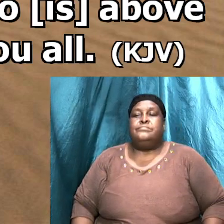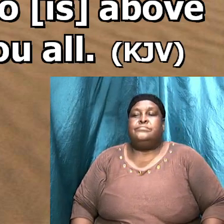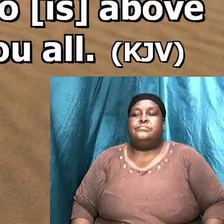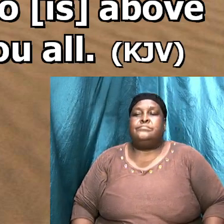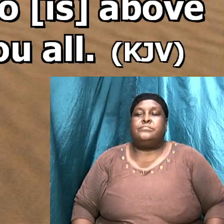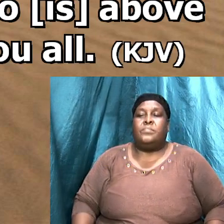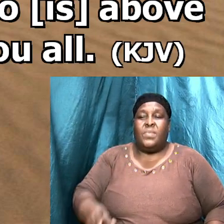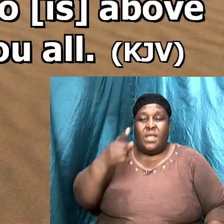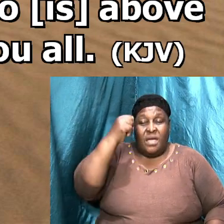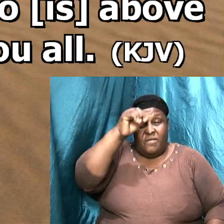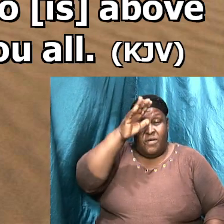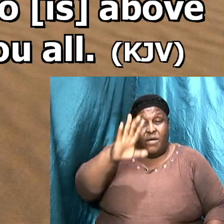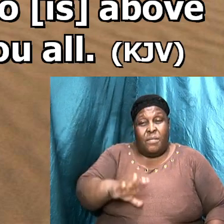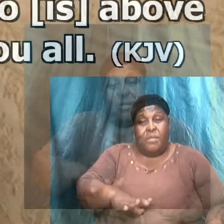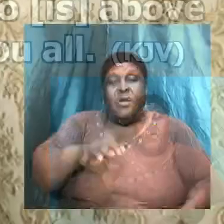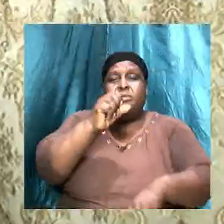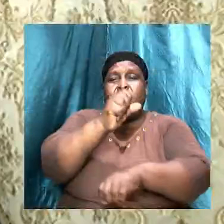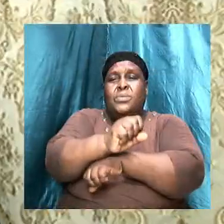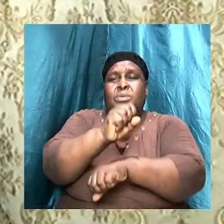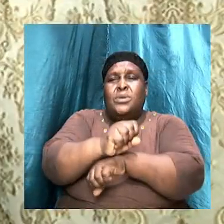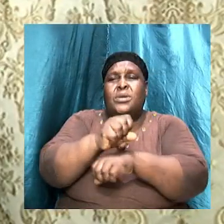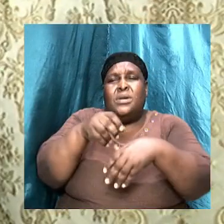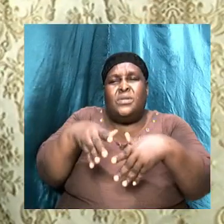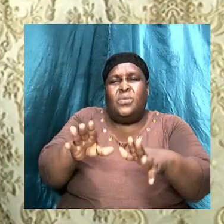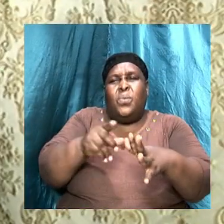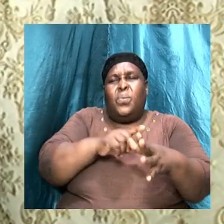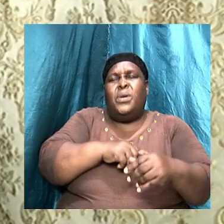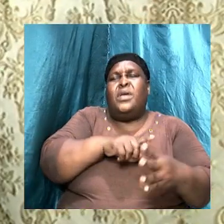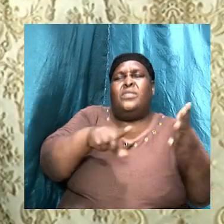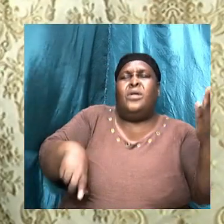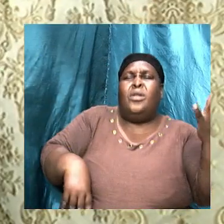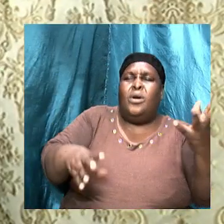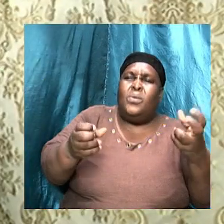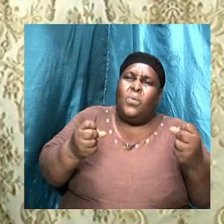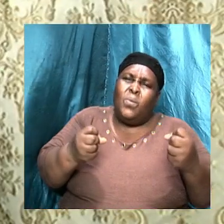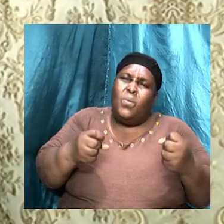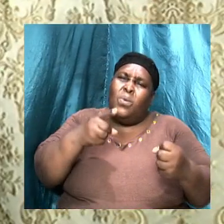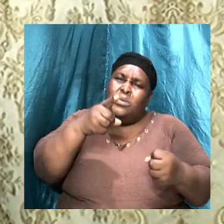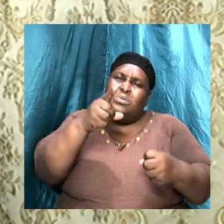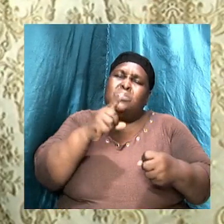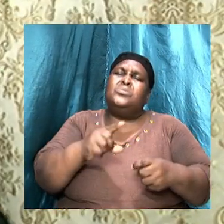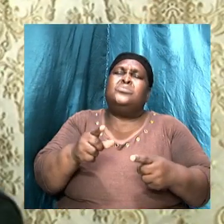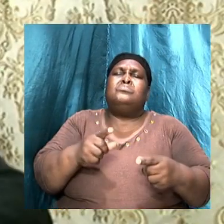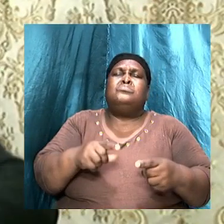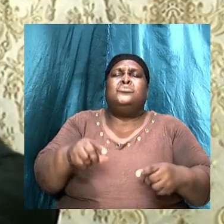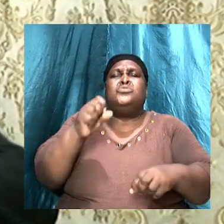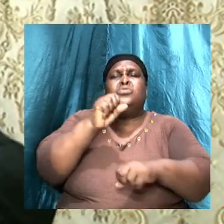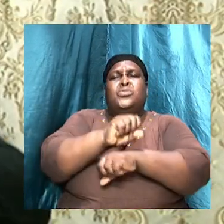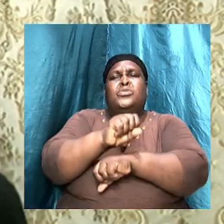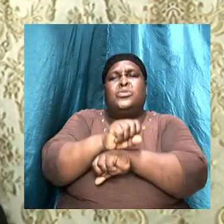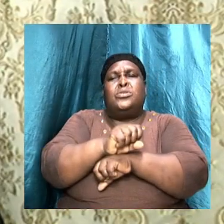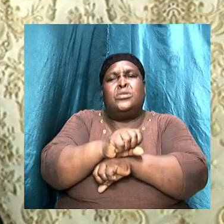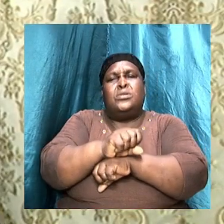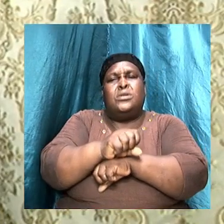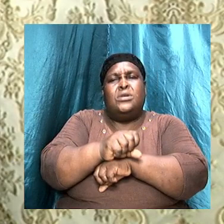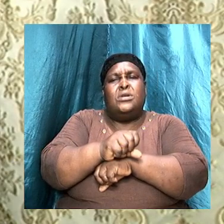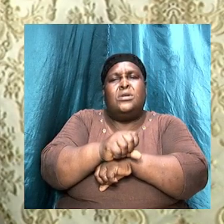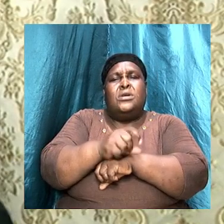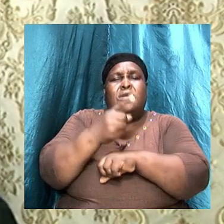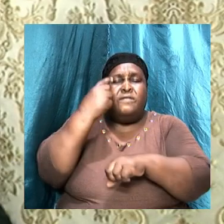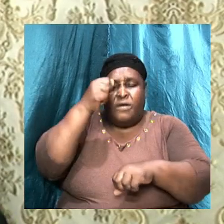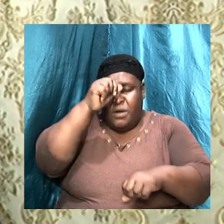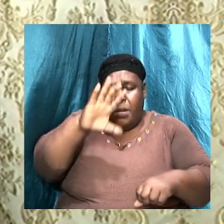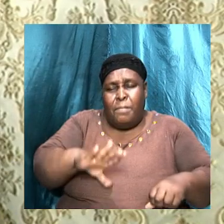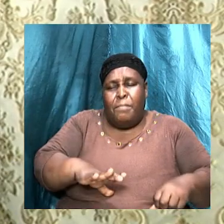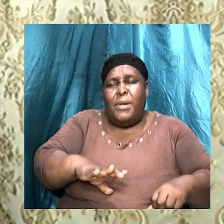man to operate the way the Lord wants him to operate, in order for man to live the way